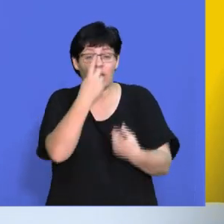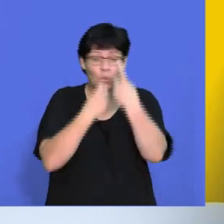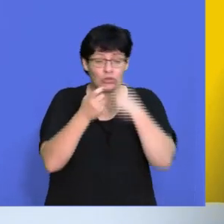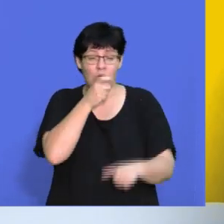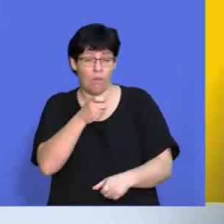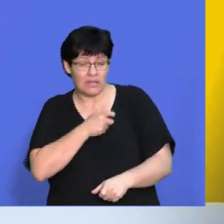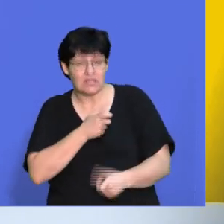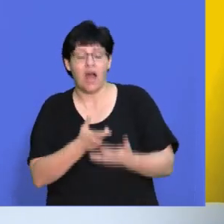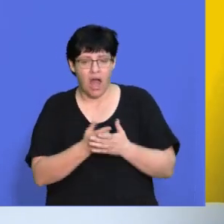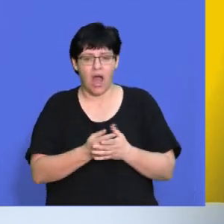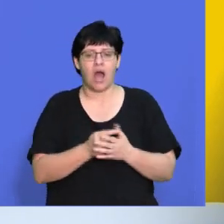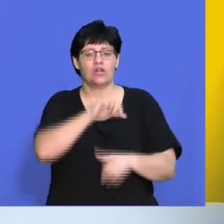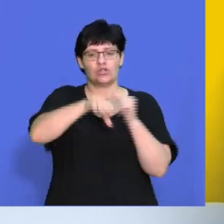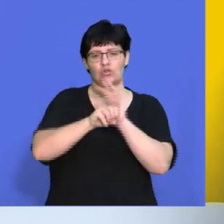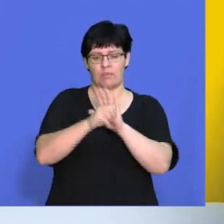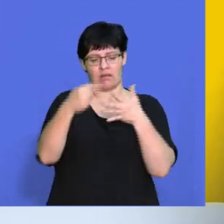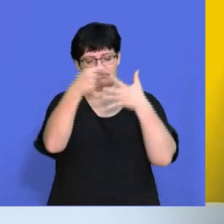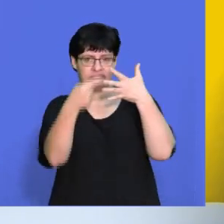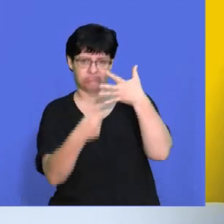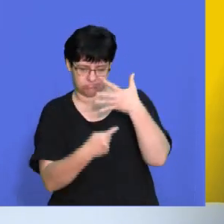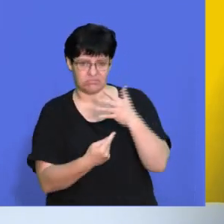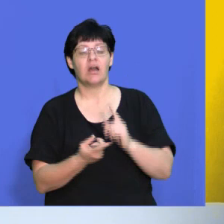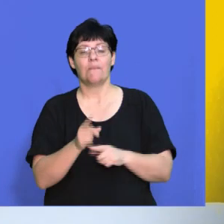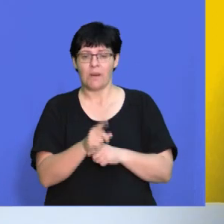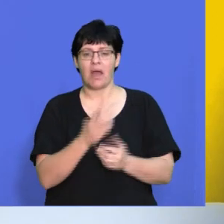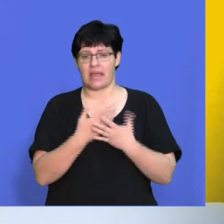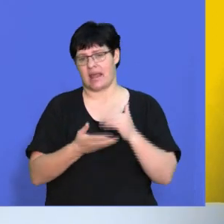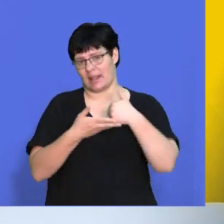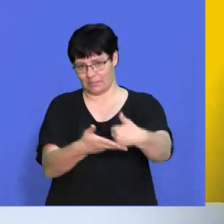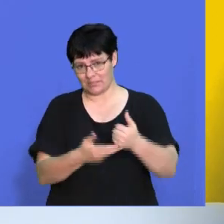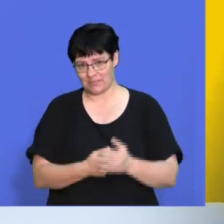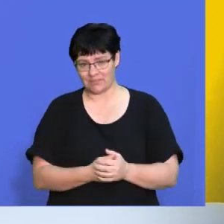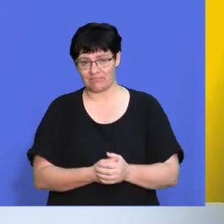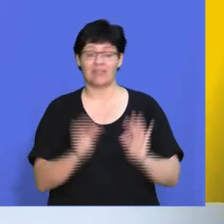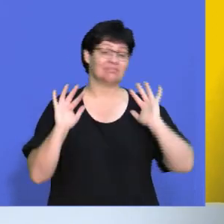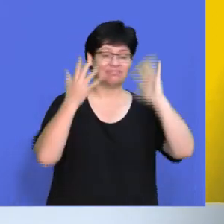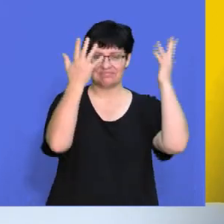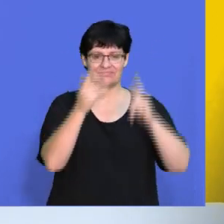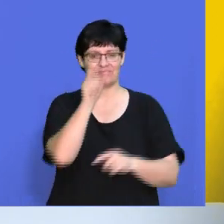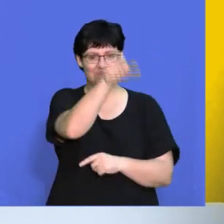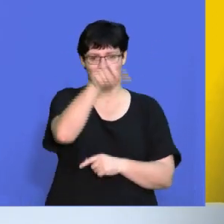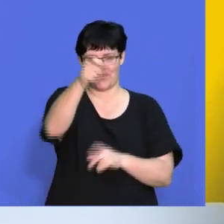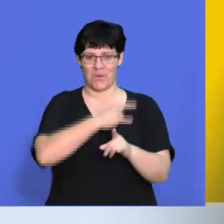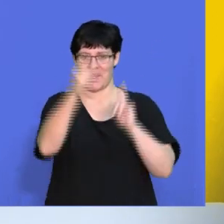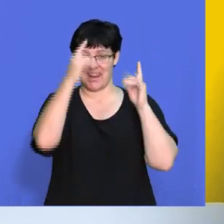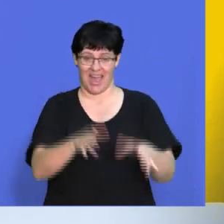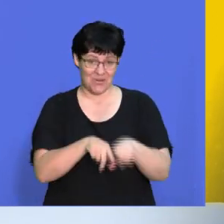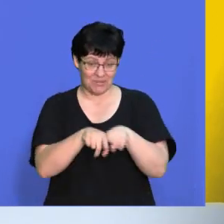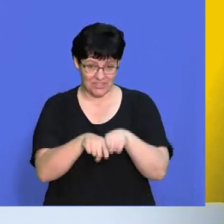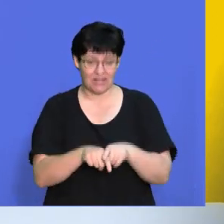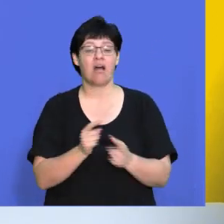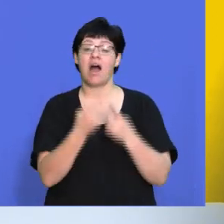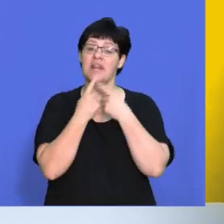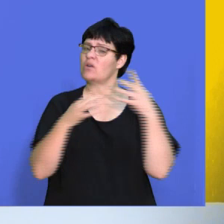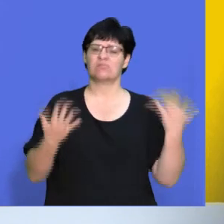comments, please hit us up on all of our social media platforms so that we can help you. Congratulations to all of the competition winners who will